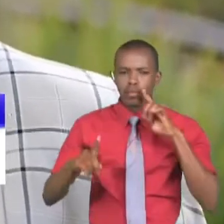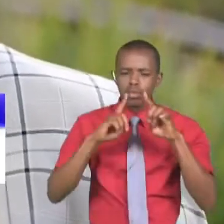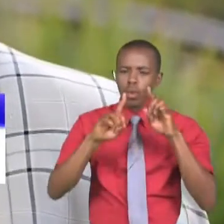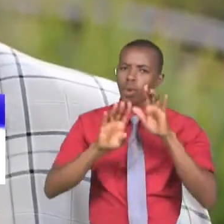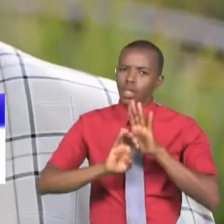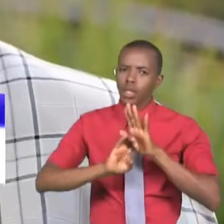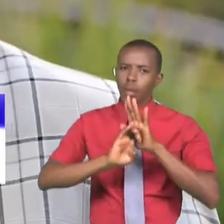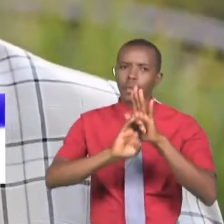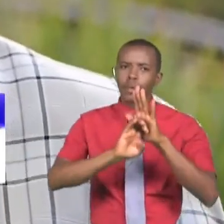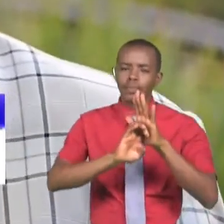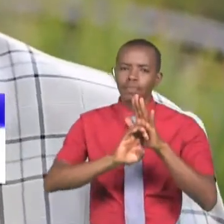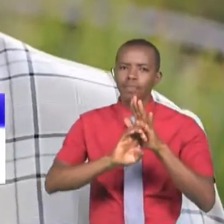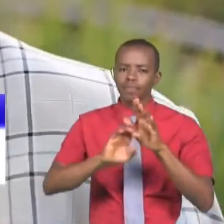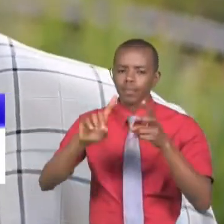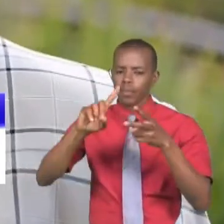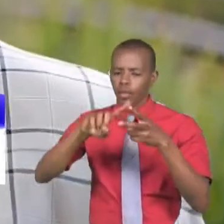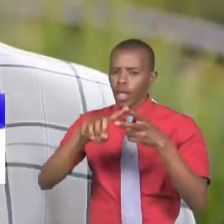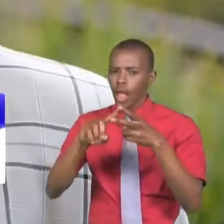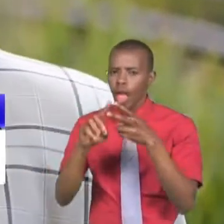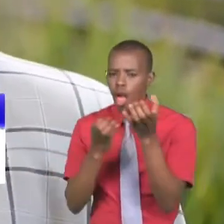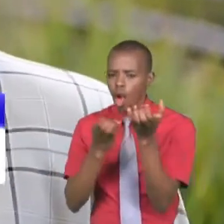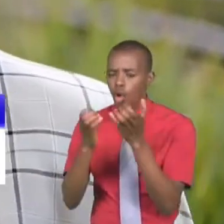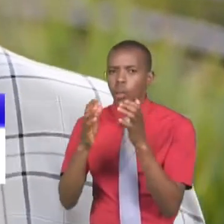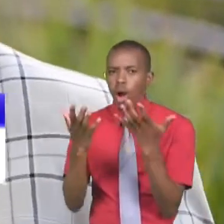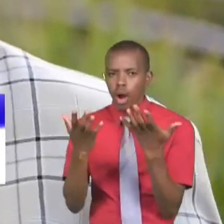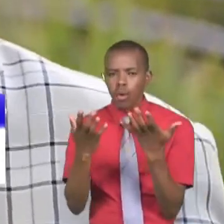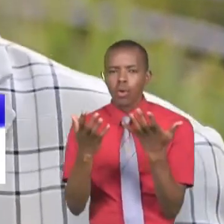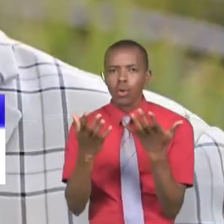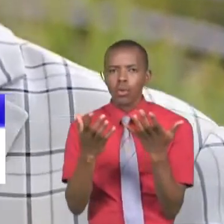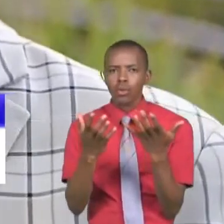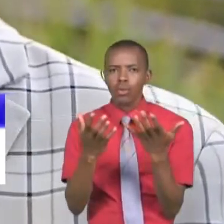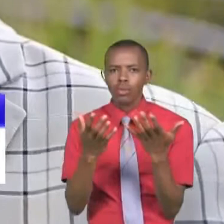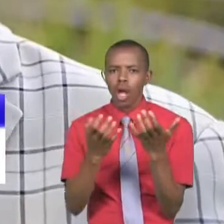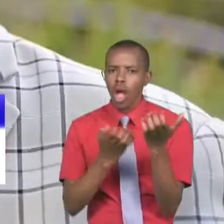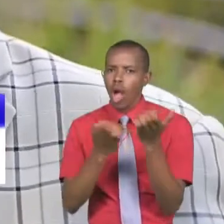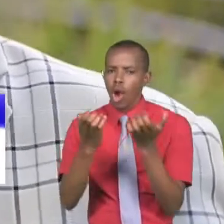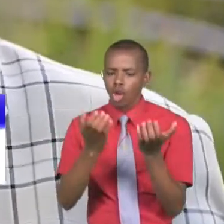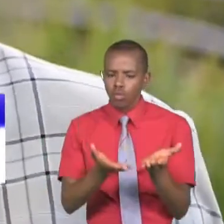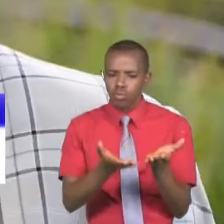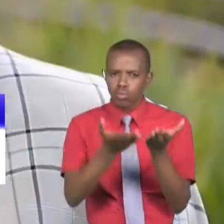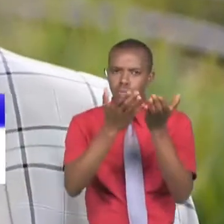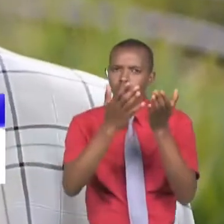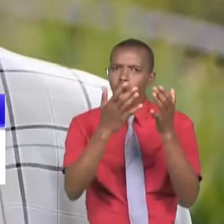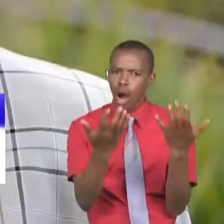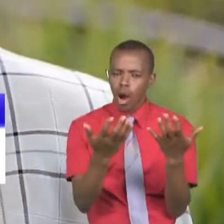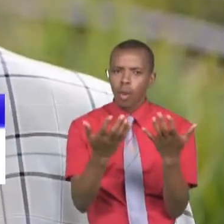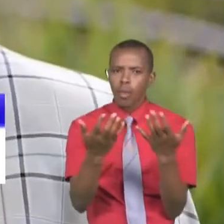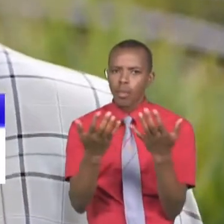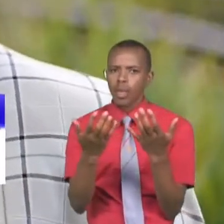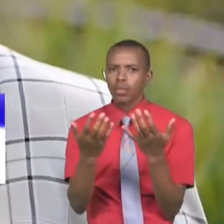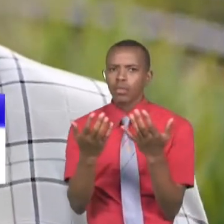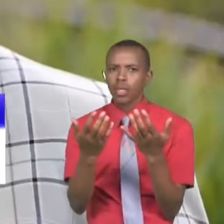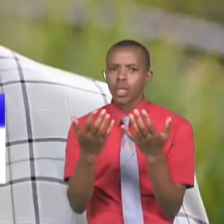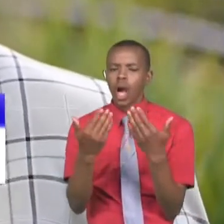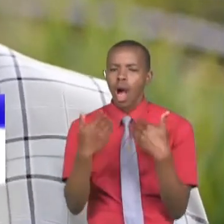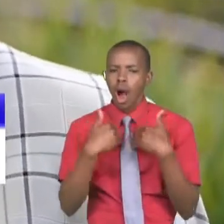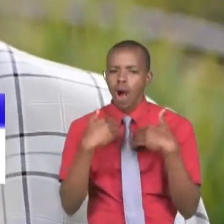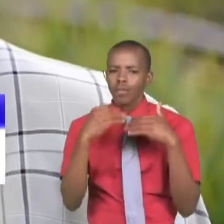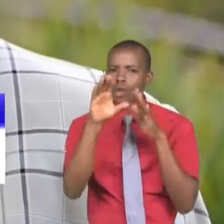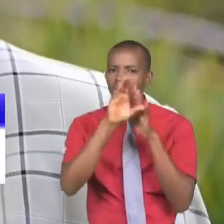instance, the economy, how will the economy be improved upon by bringing these constitution amendment